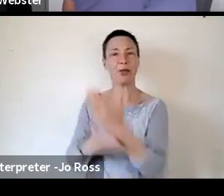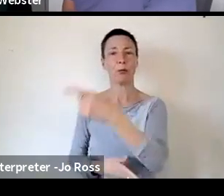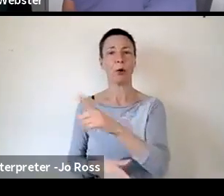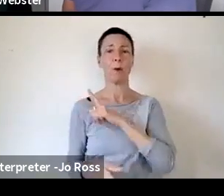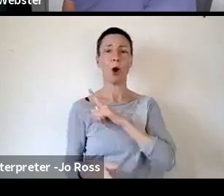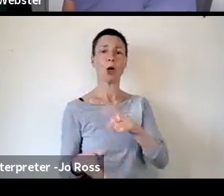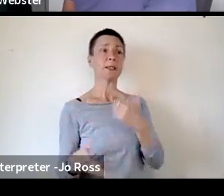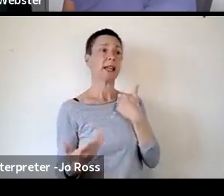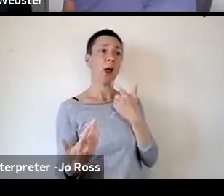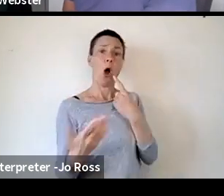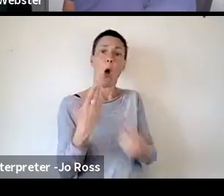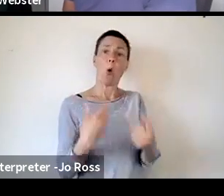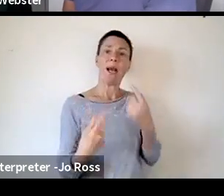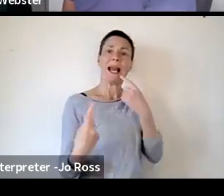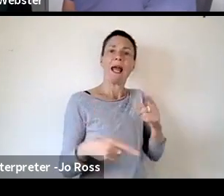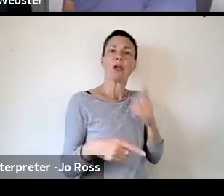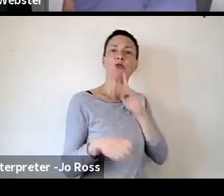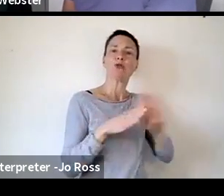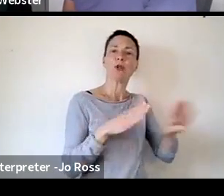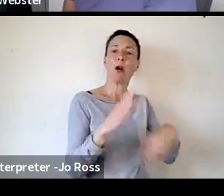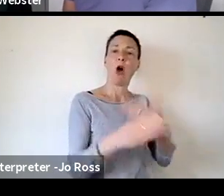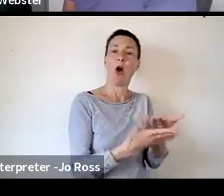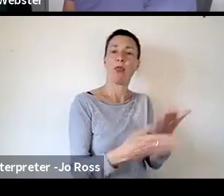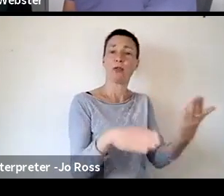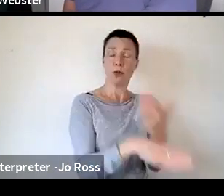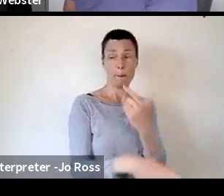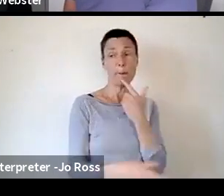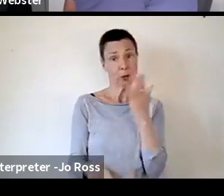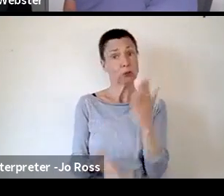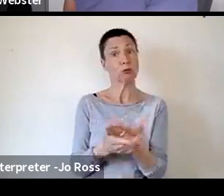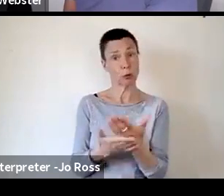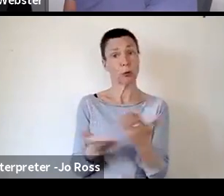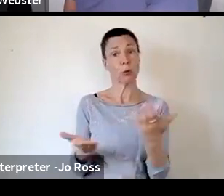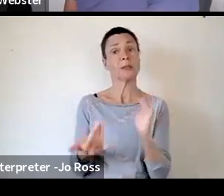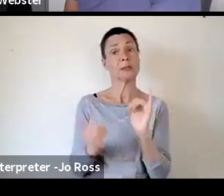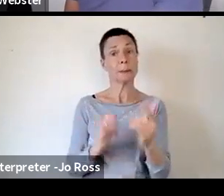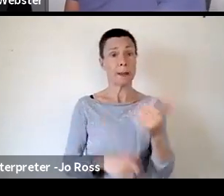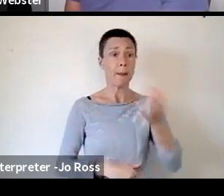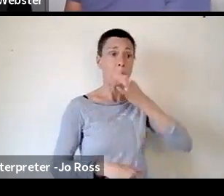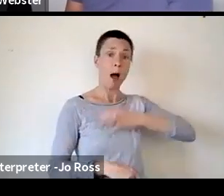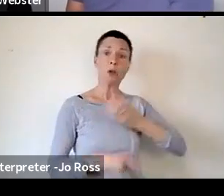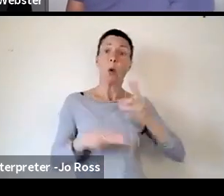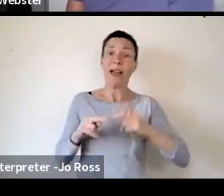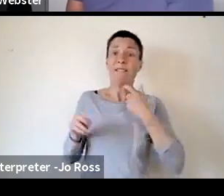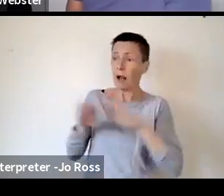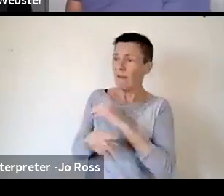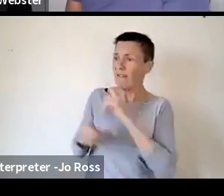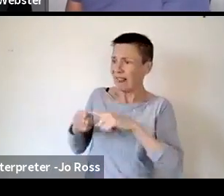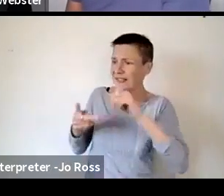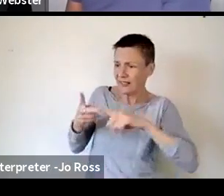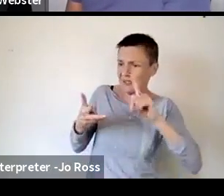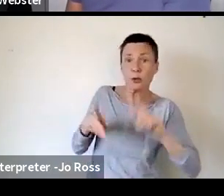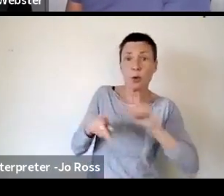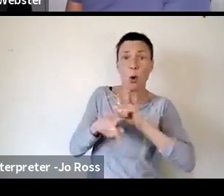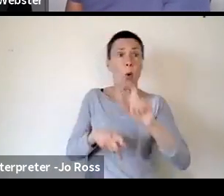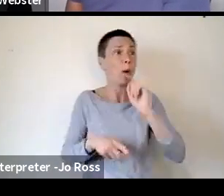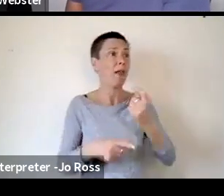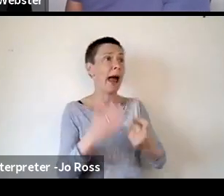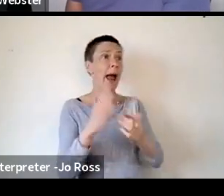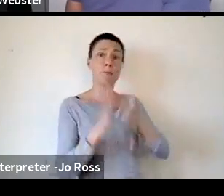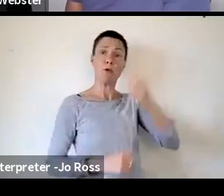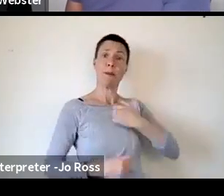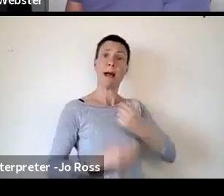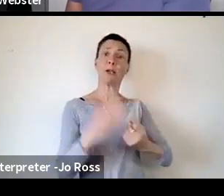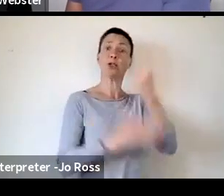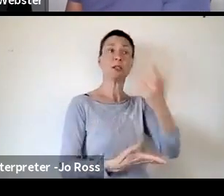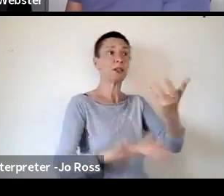let you train on the job. But it's true, you know, we have that question quite a lot here. You know, if I do this course and that course and that course, will it improve my chances of getting